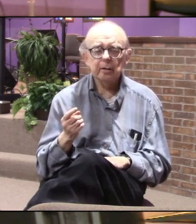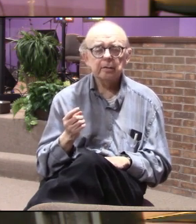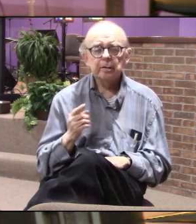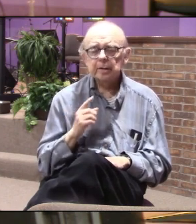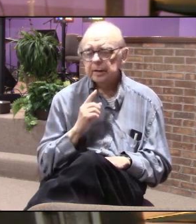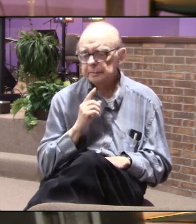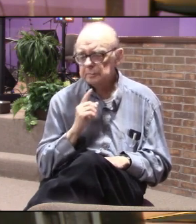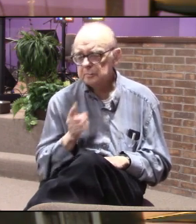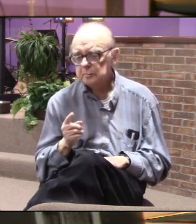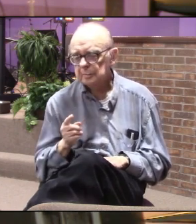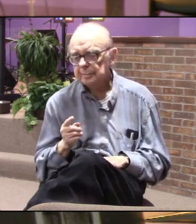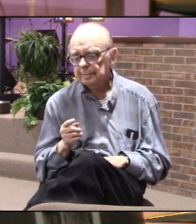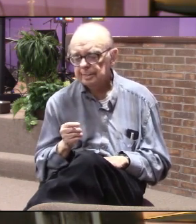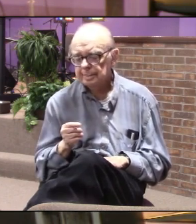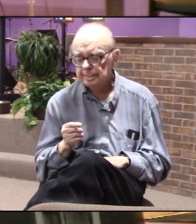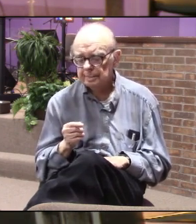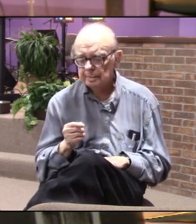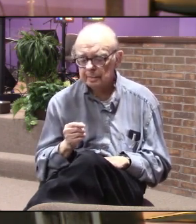is